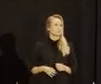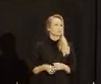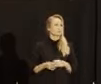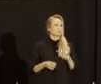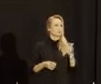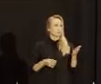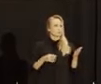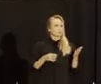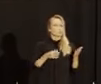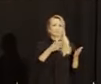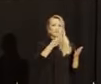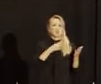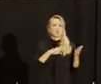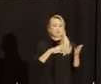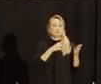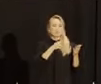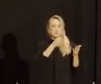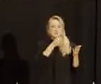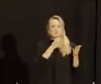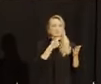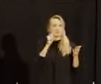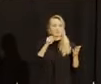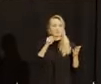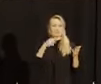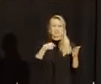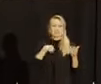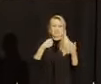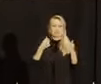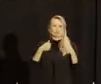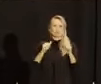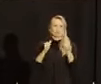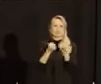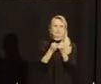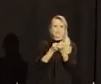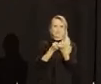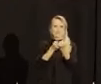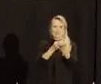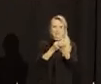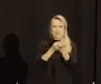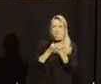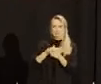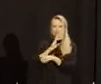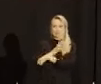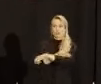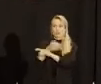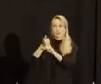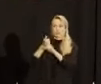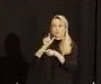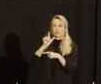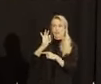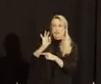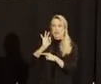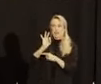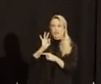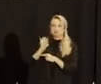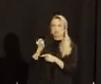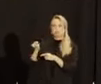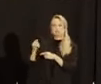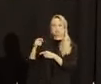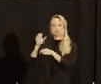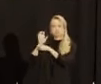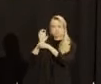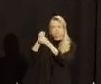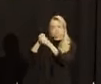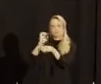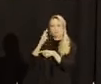So I have been trying to advocate for my daughter who's 29 and in the workforce